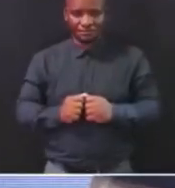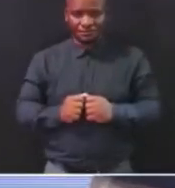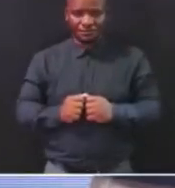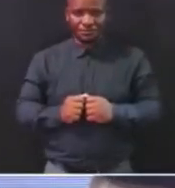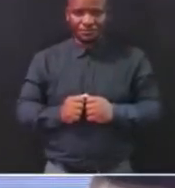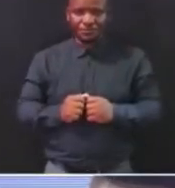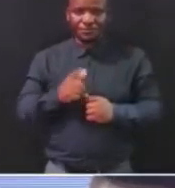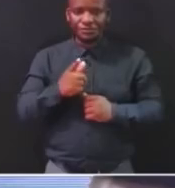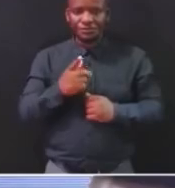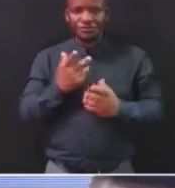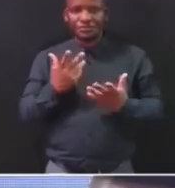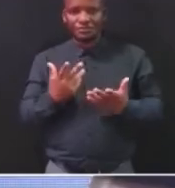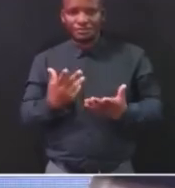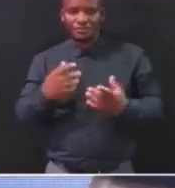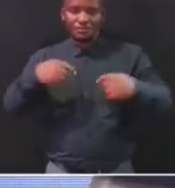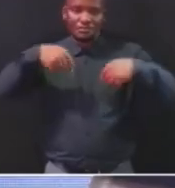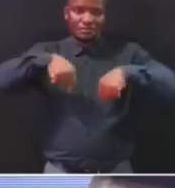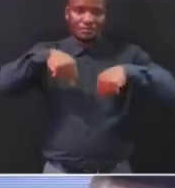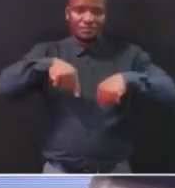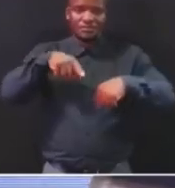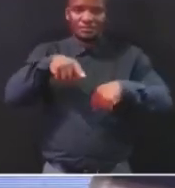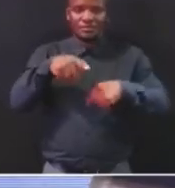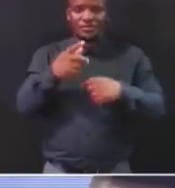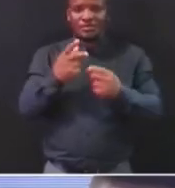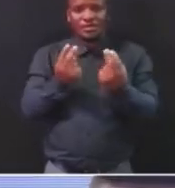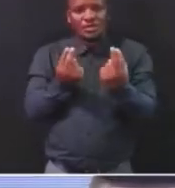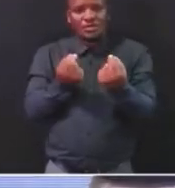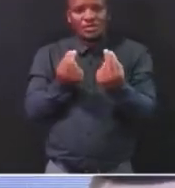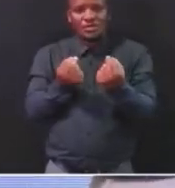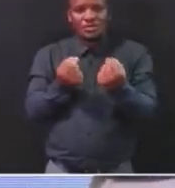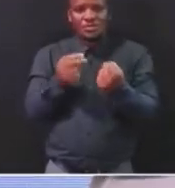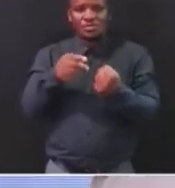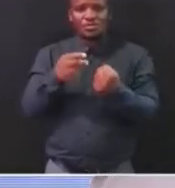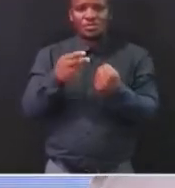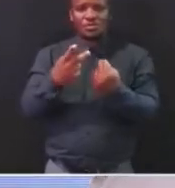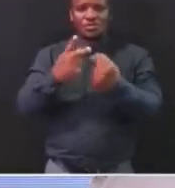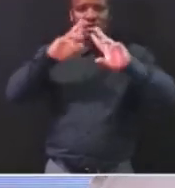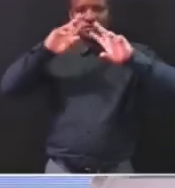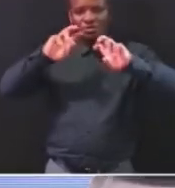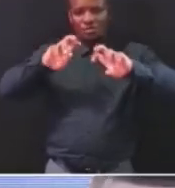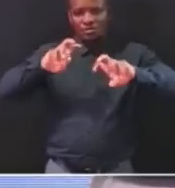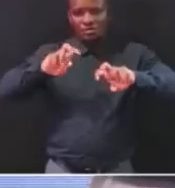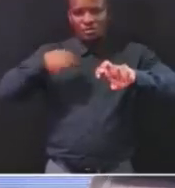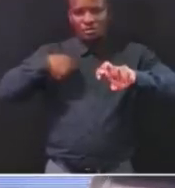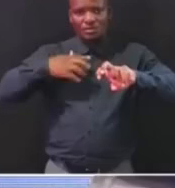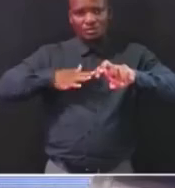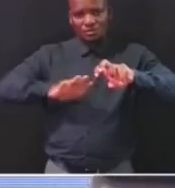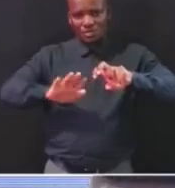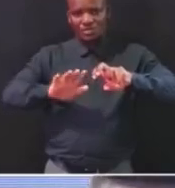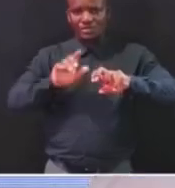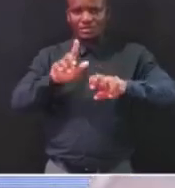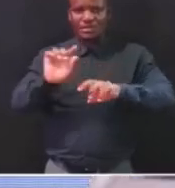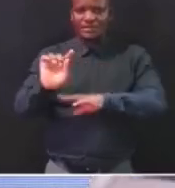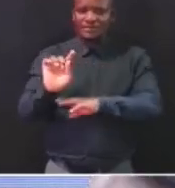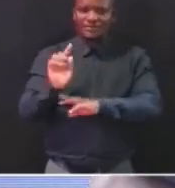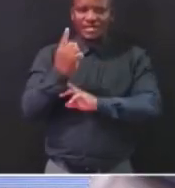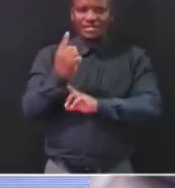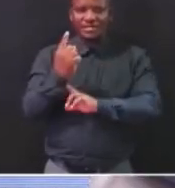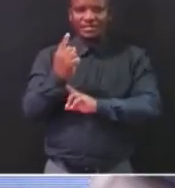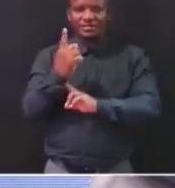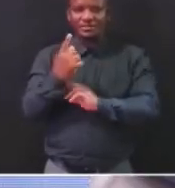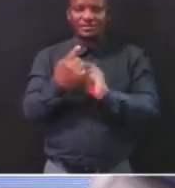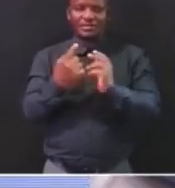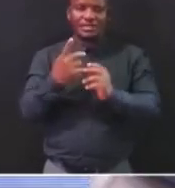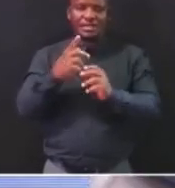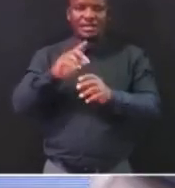Chair, when we are looking at the new breaking research, I want to contextualize it first so